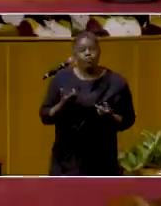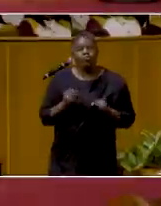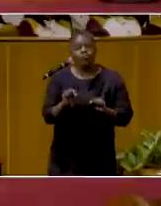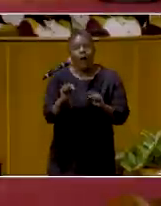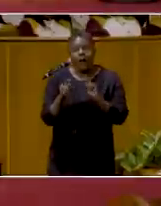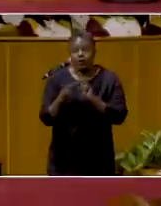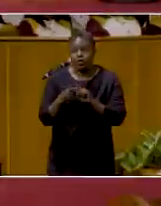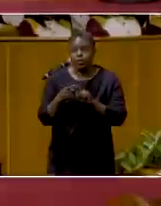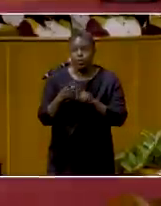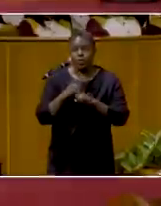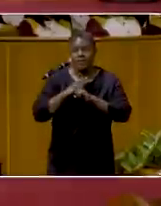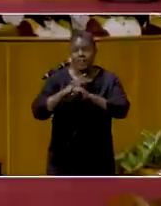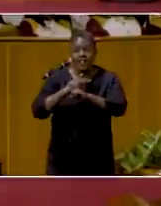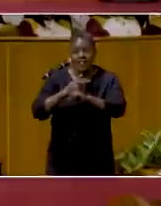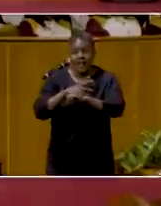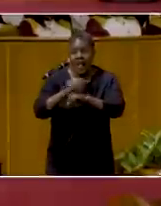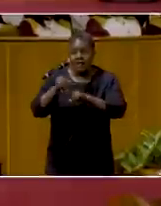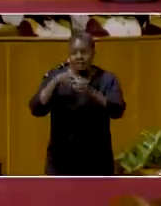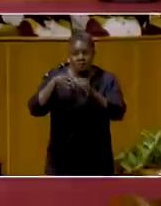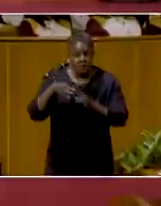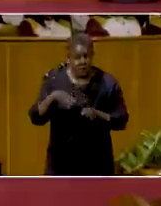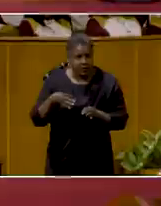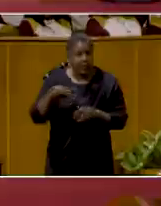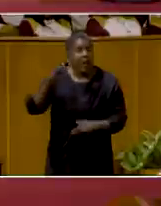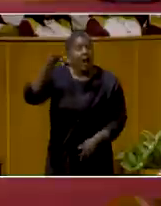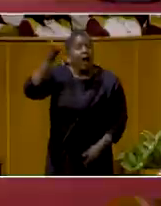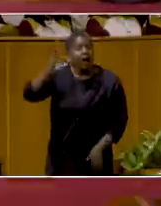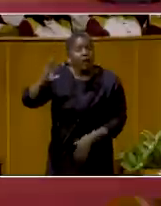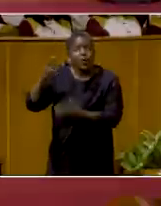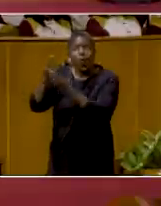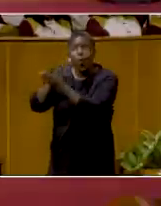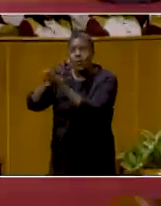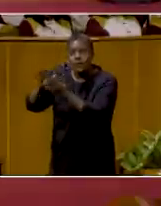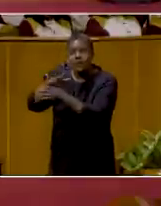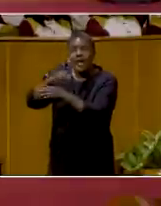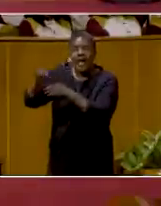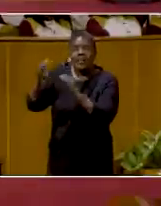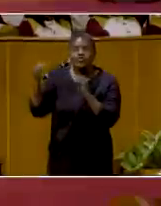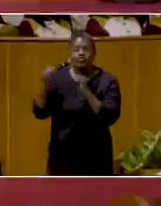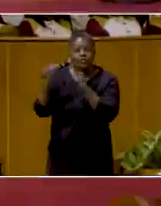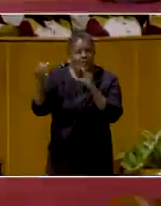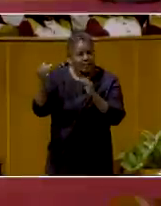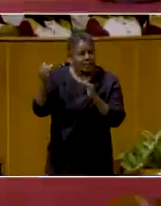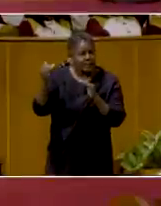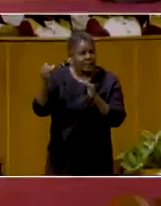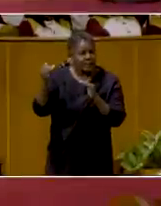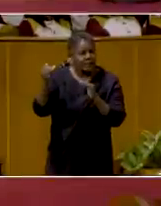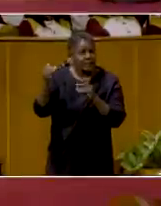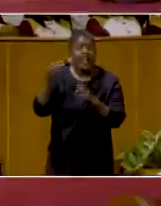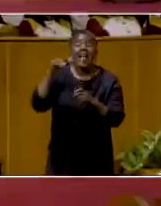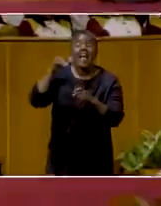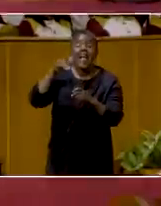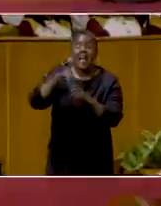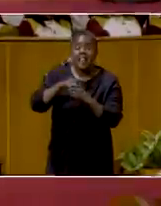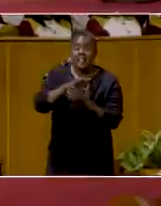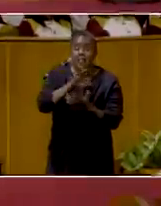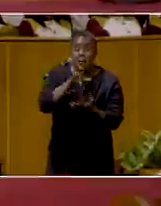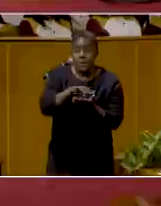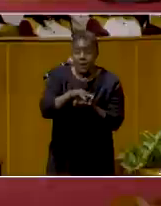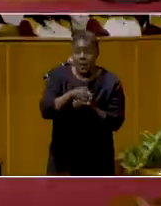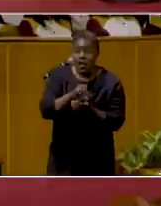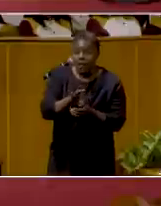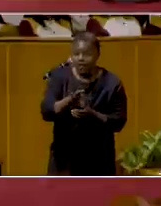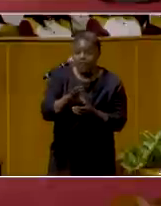to defend and define God's holiness and God's justice in the midst